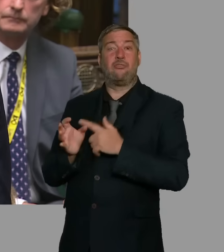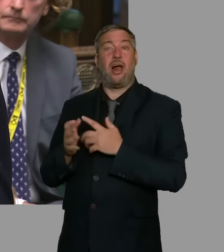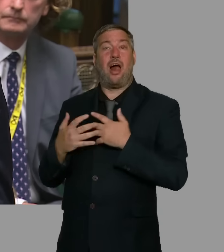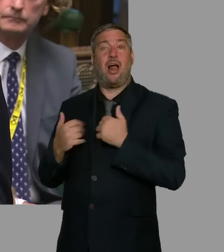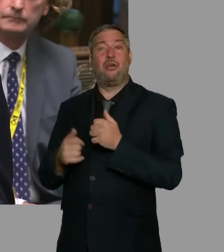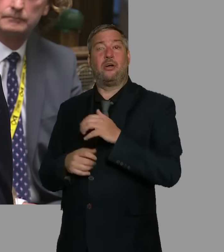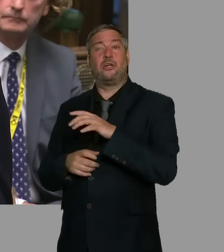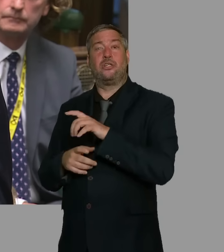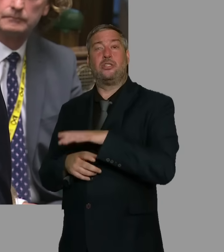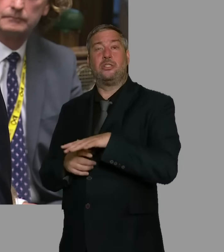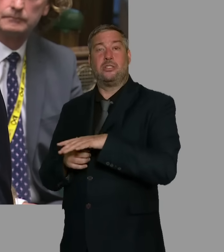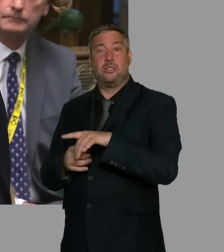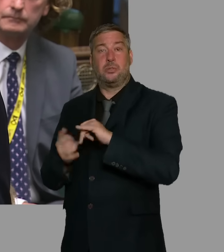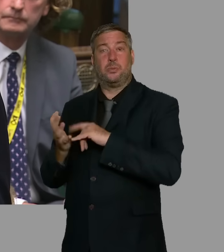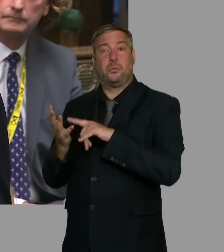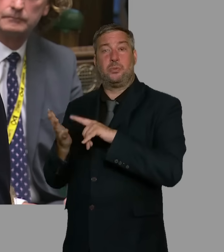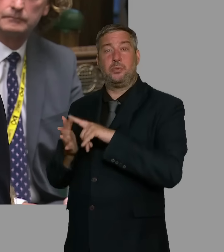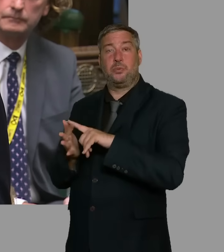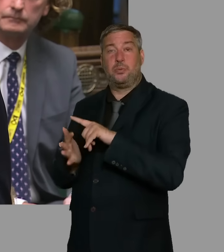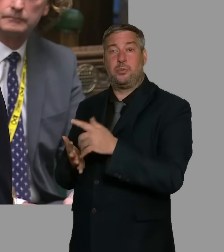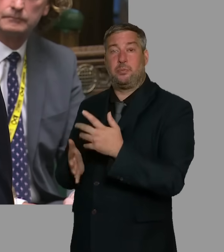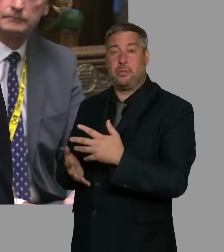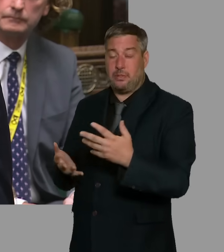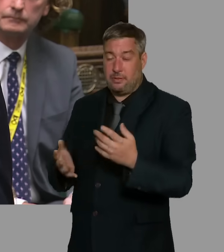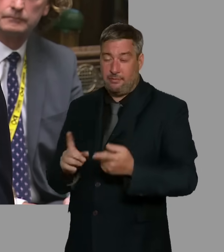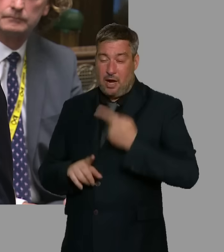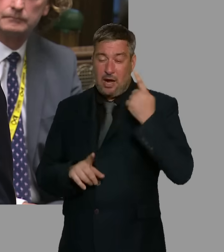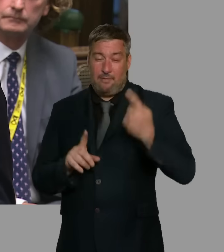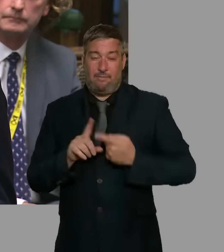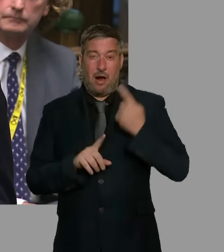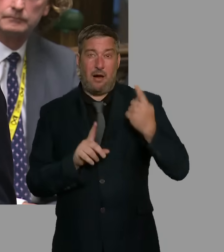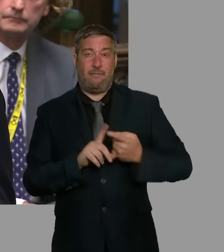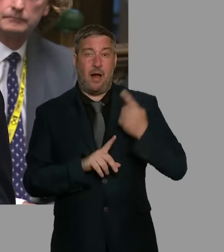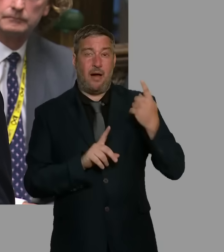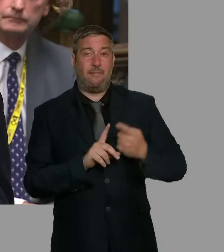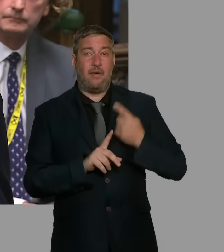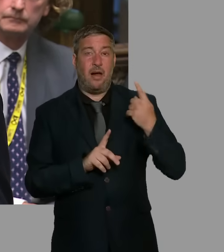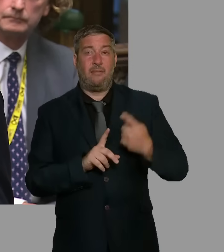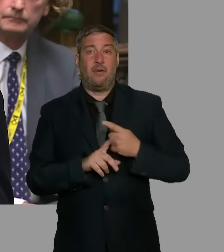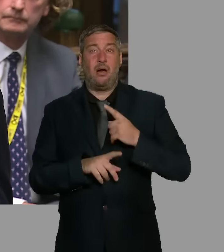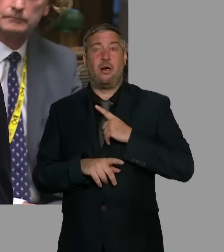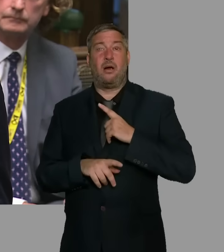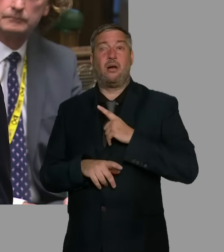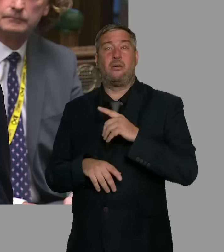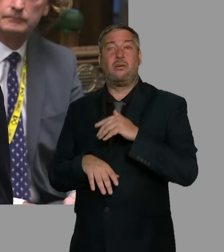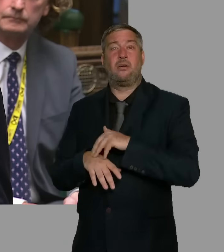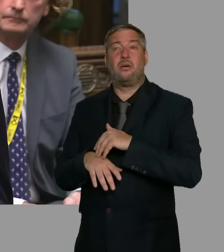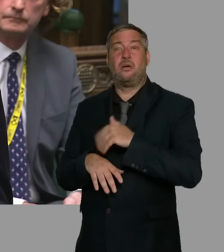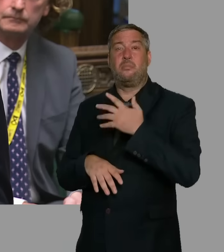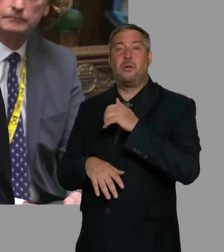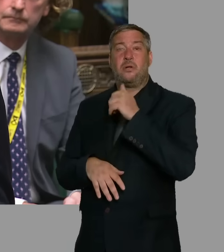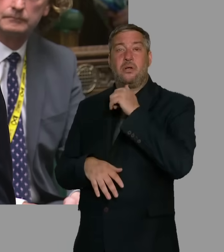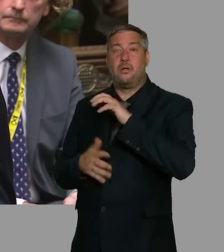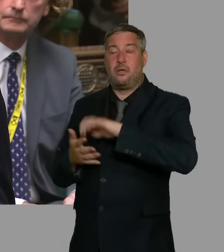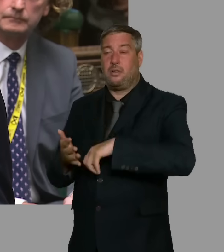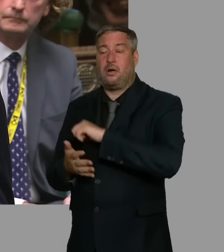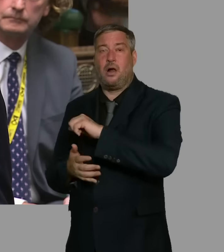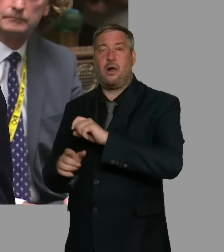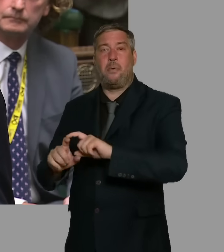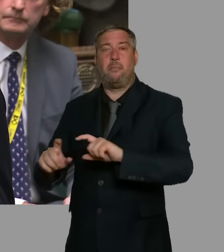security, the number registration system seems like a remarkably analogue anachronism, is ripe for abuse and is